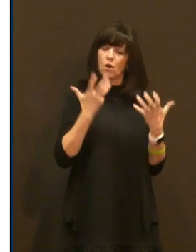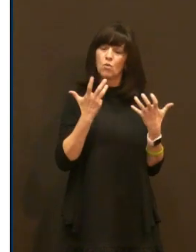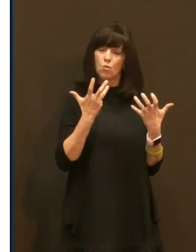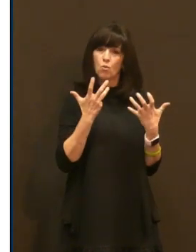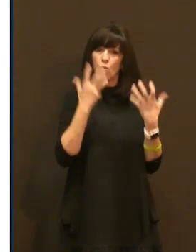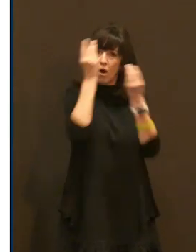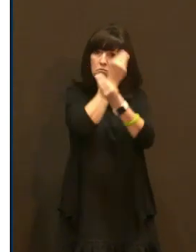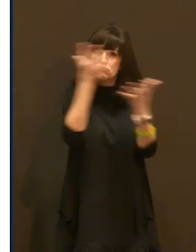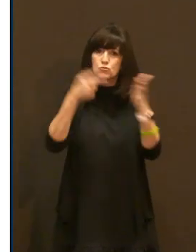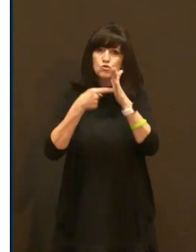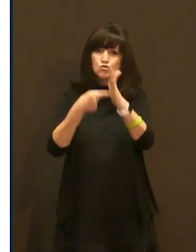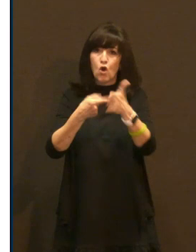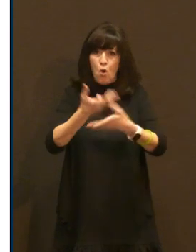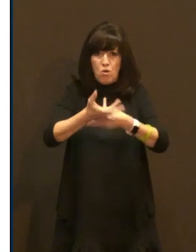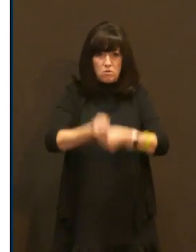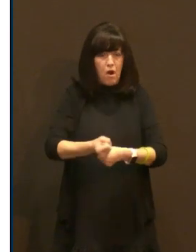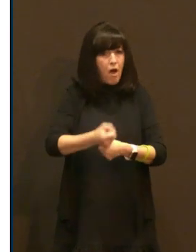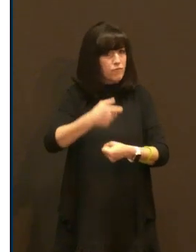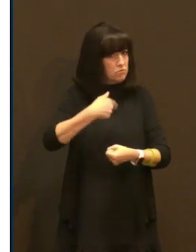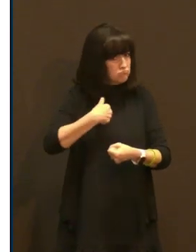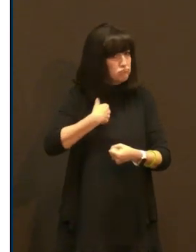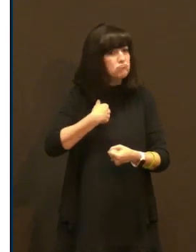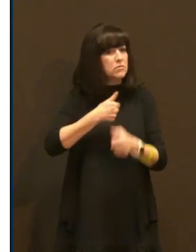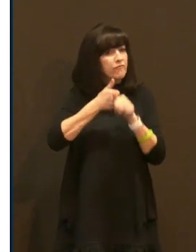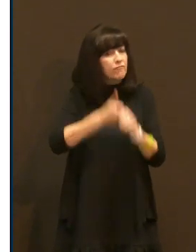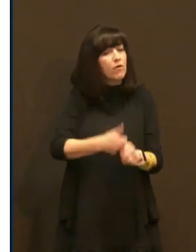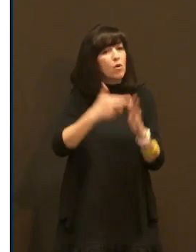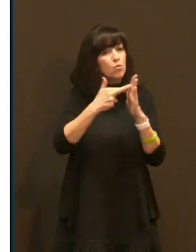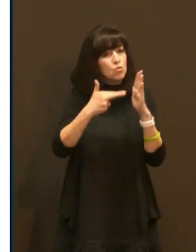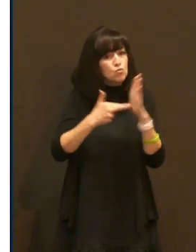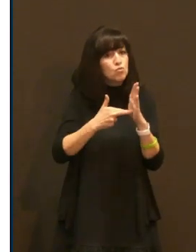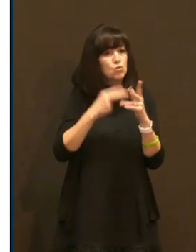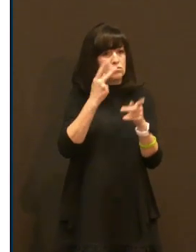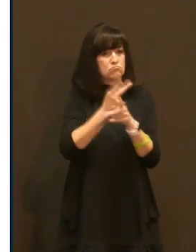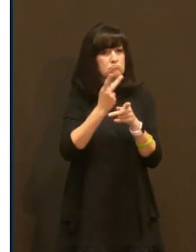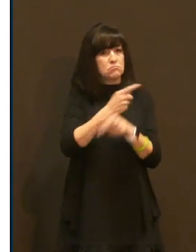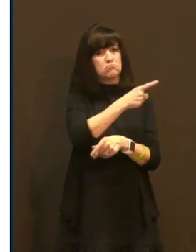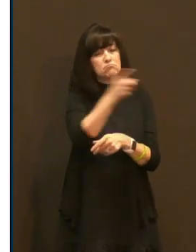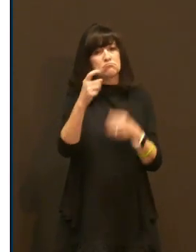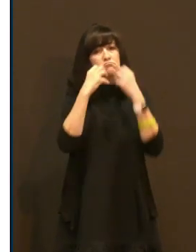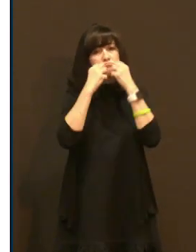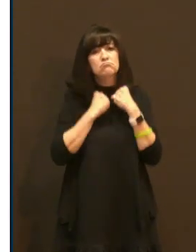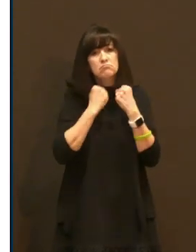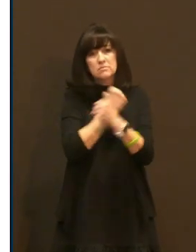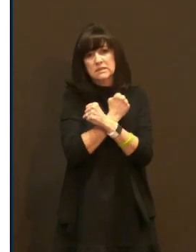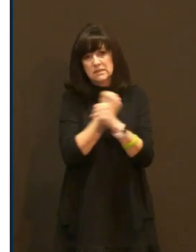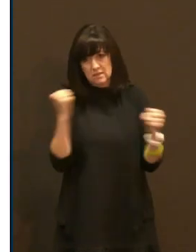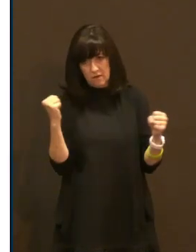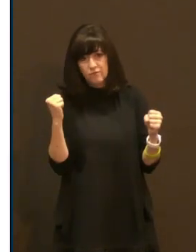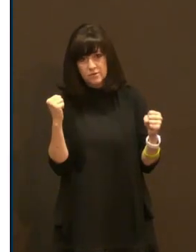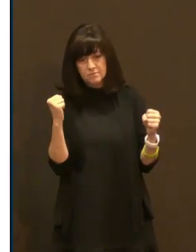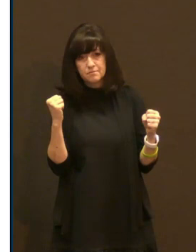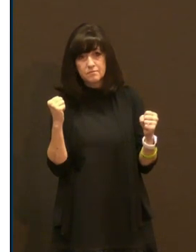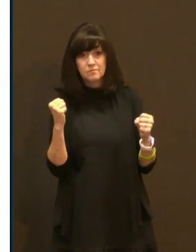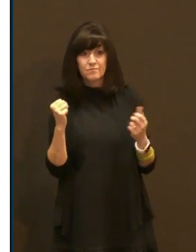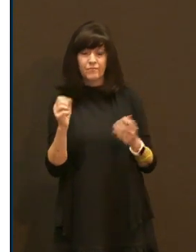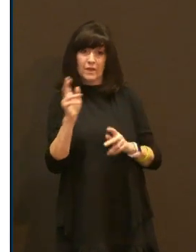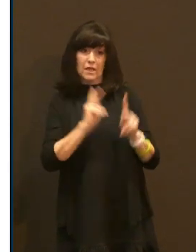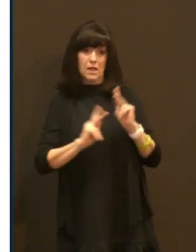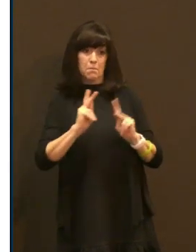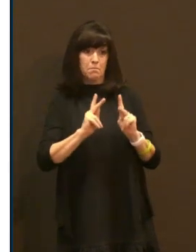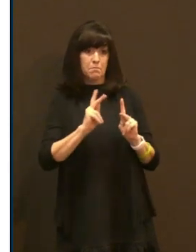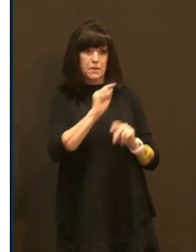isolating those who test positive, contact tracing, identifying folks that have come in contact with that COVID-19